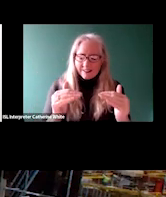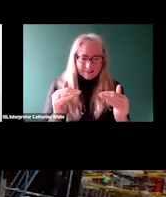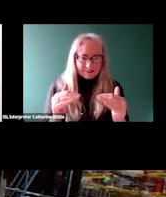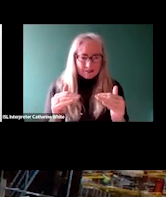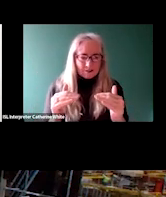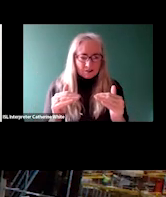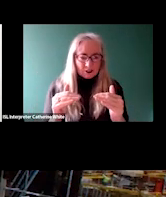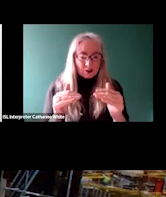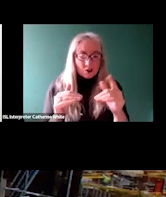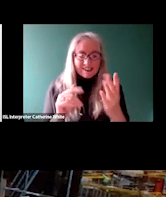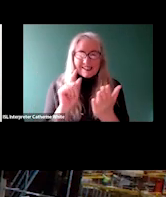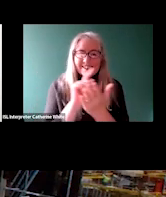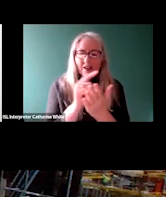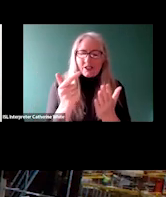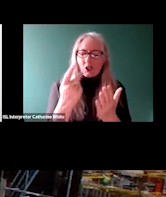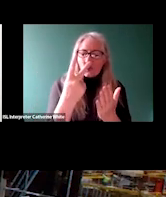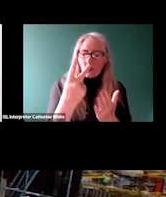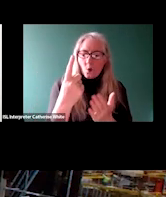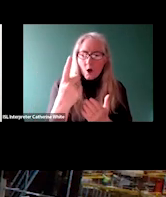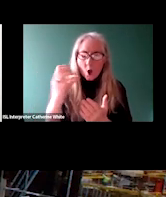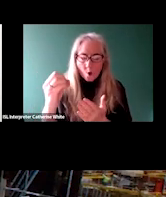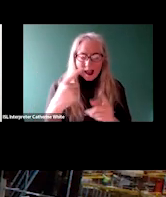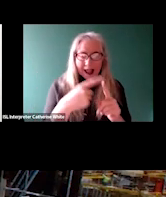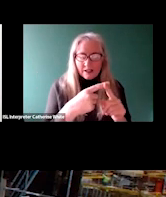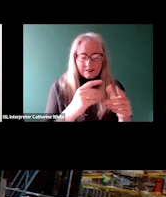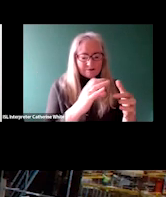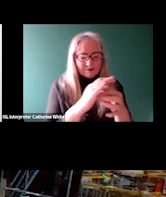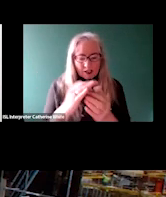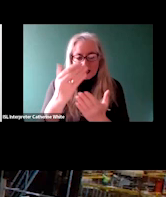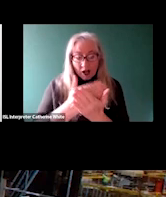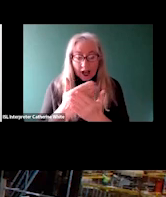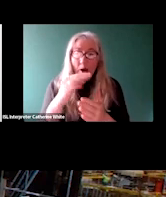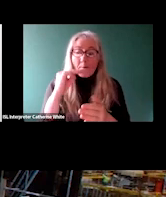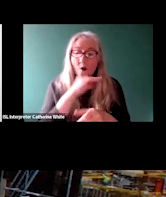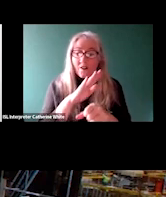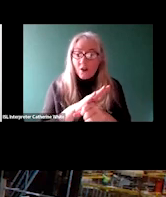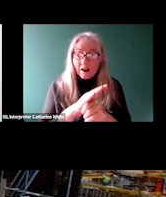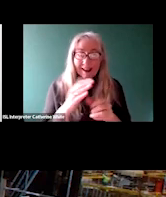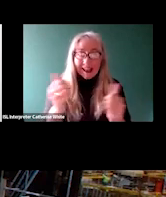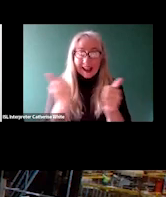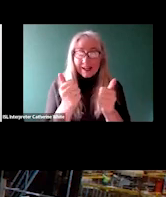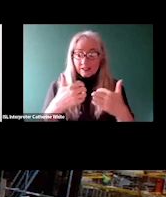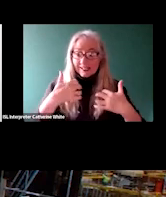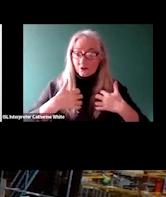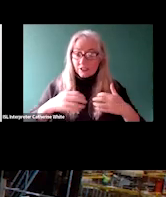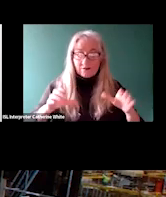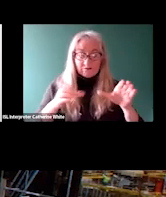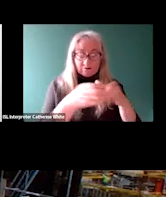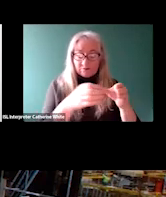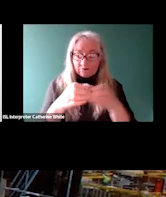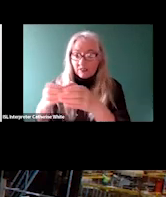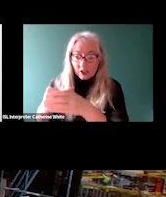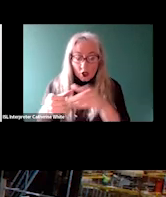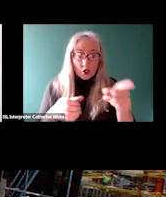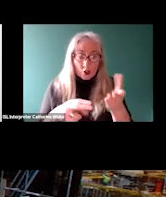So 17210 and the companion documents are important for a range of stakeholders, and they've already been taken up and used